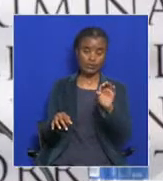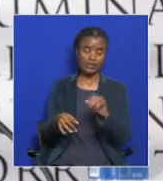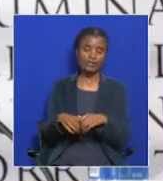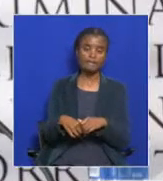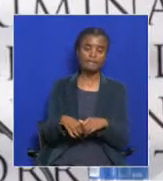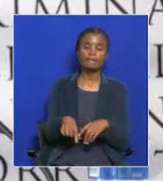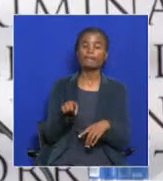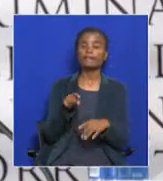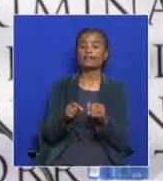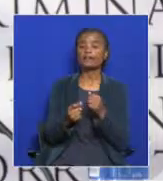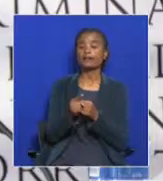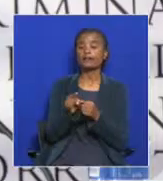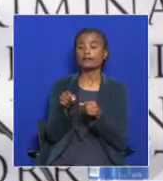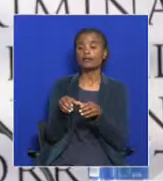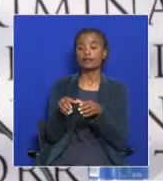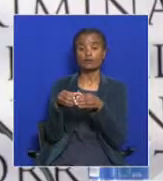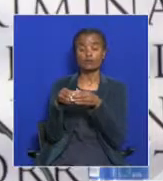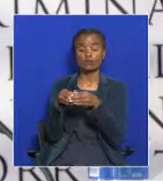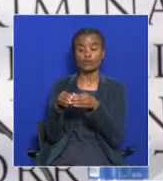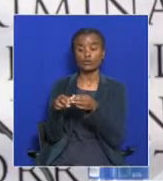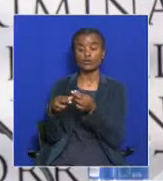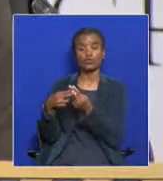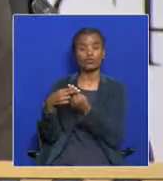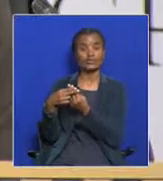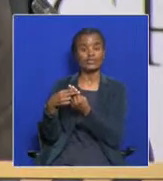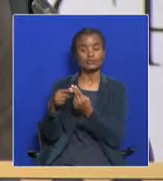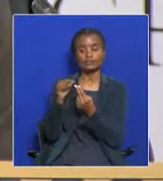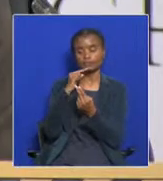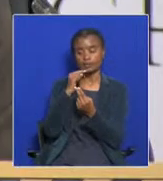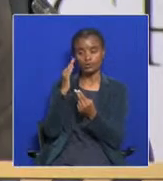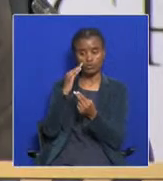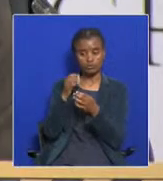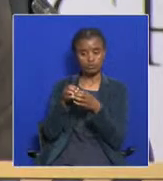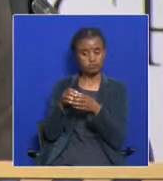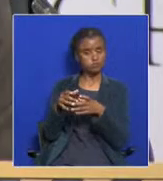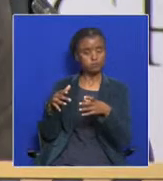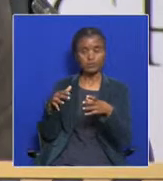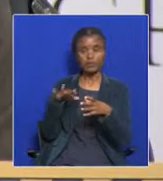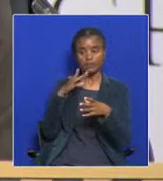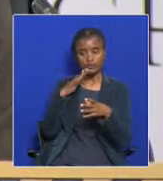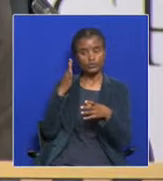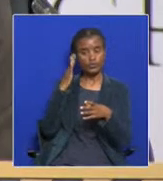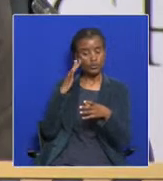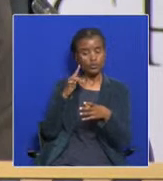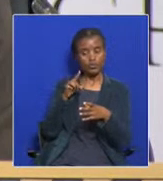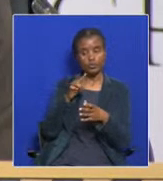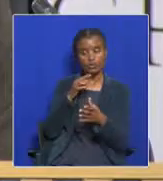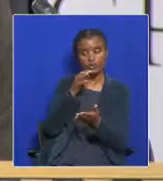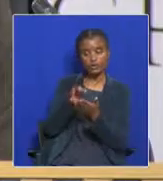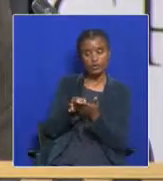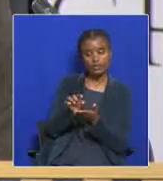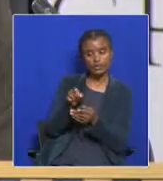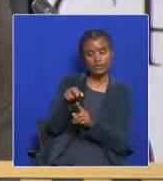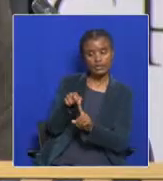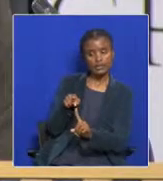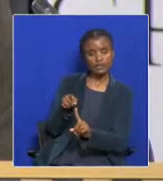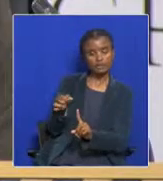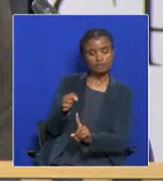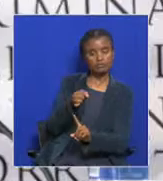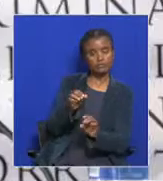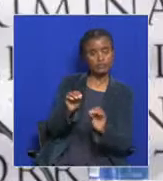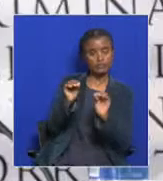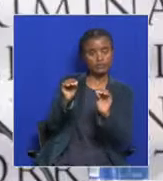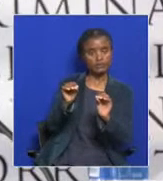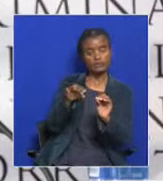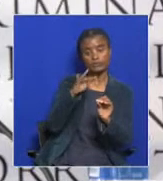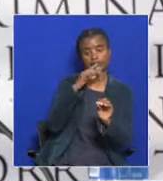you would know who you've recommended and who you haven't recommended. You wouldn't suggest you have recommended me out of 10 and you are the 10th in circumstances